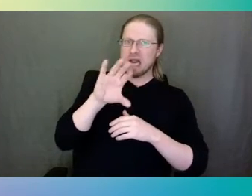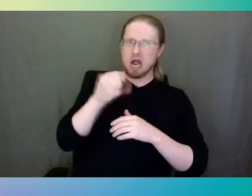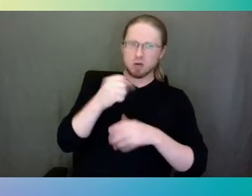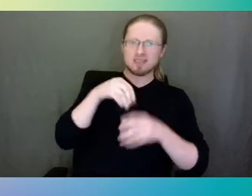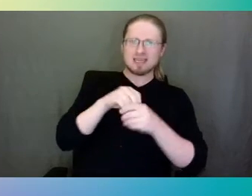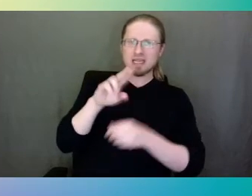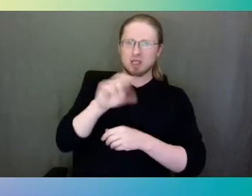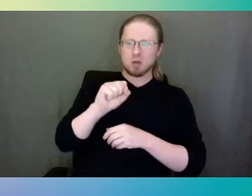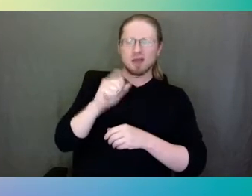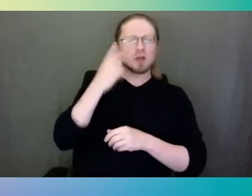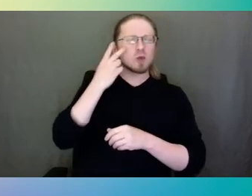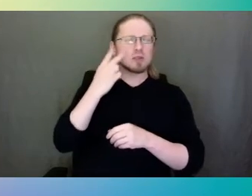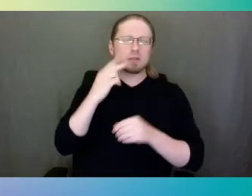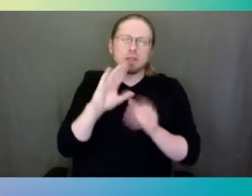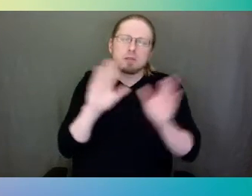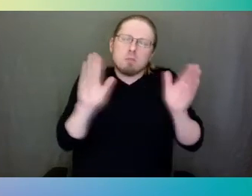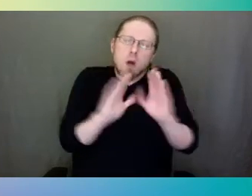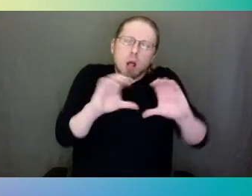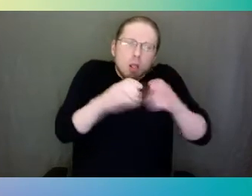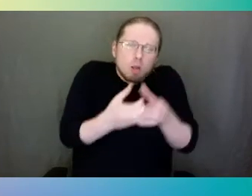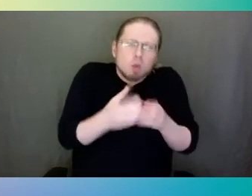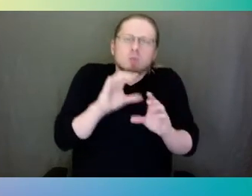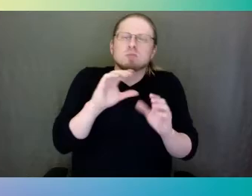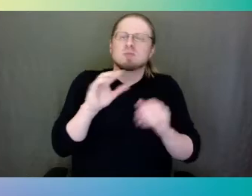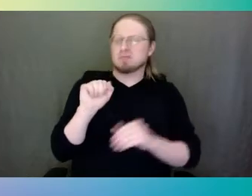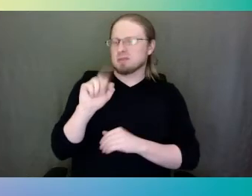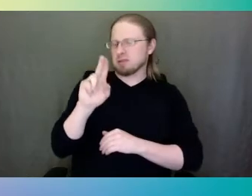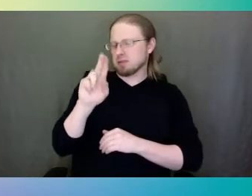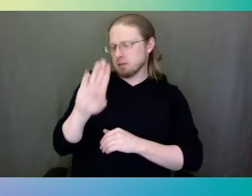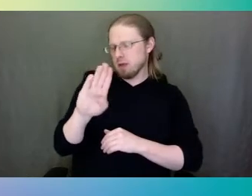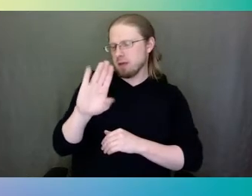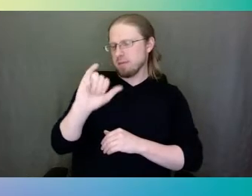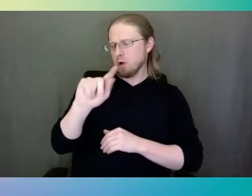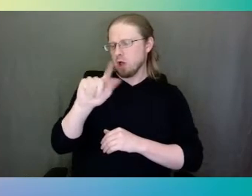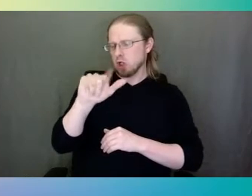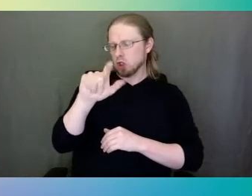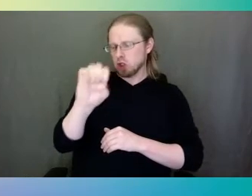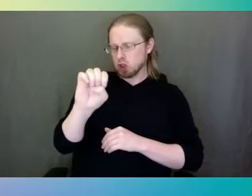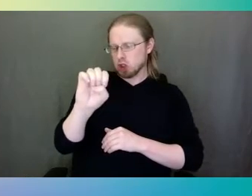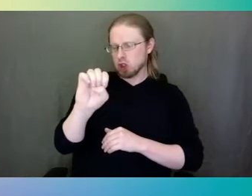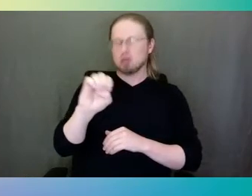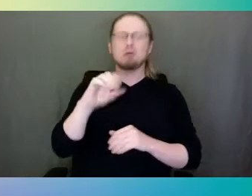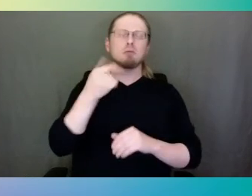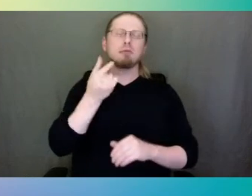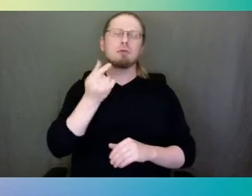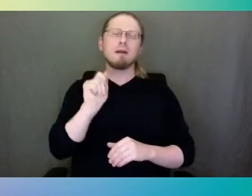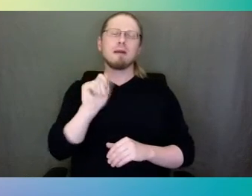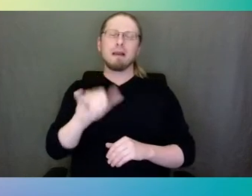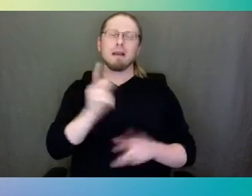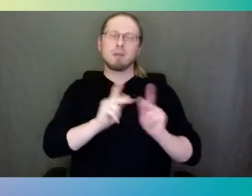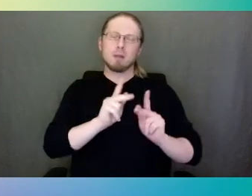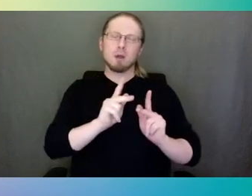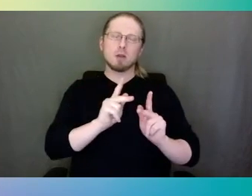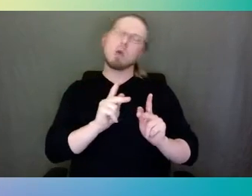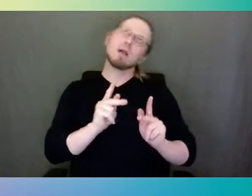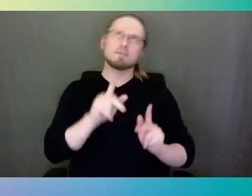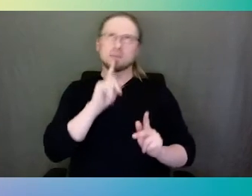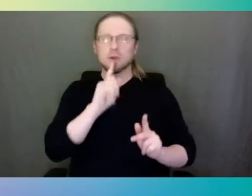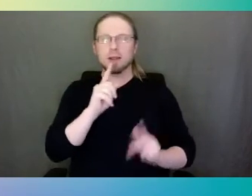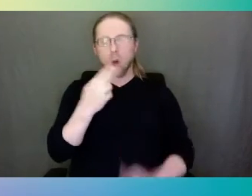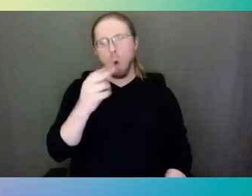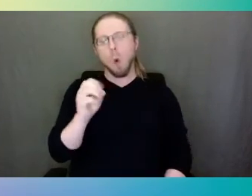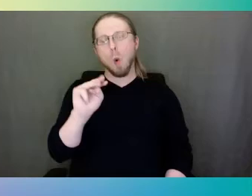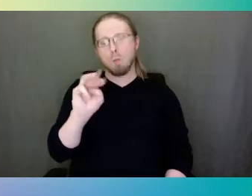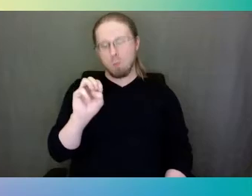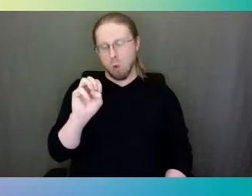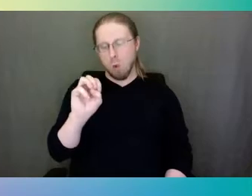people. Homosexuals, gay people, wouldn't have called them gay, homosexuals in